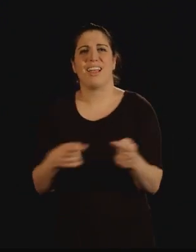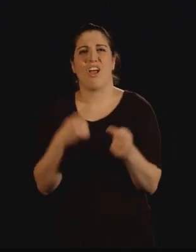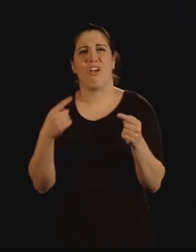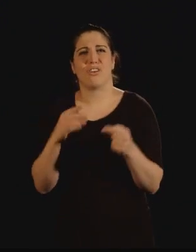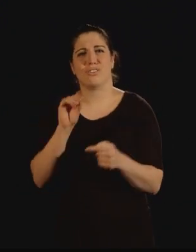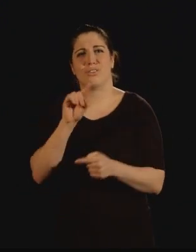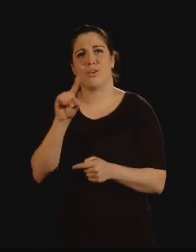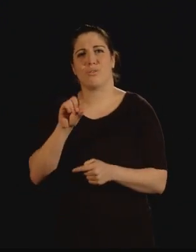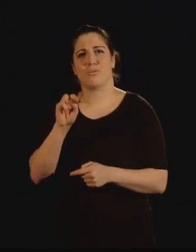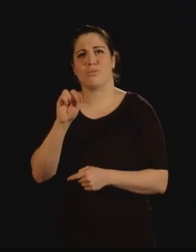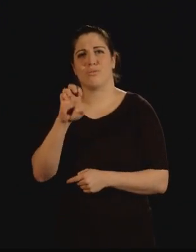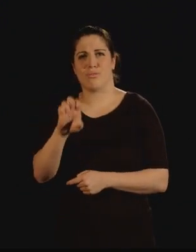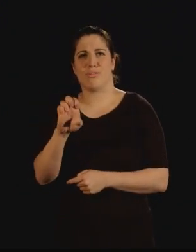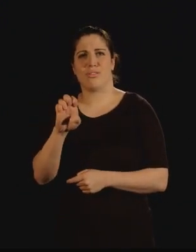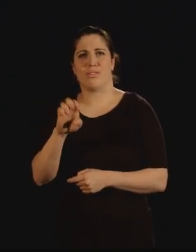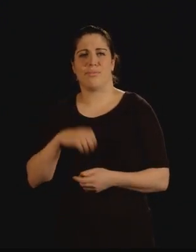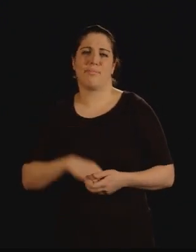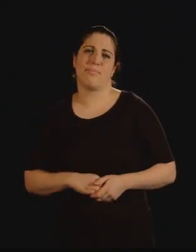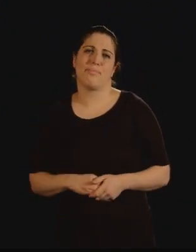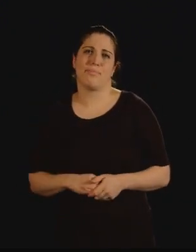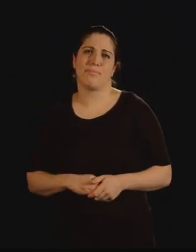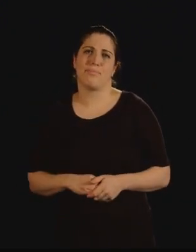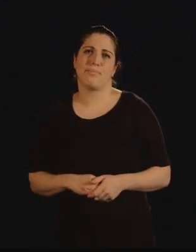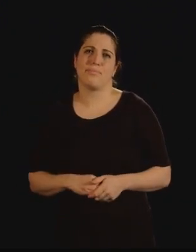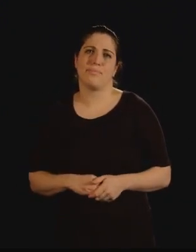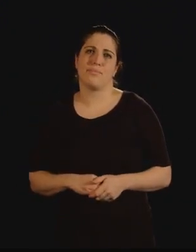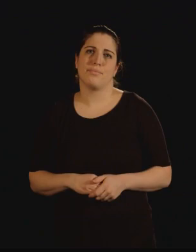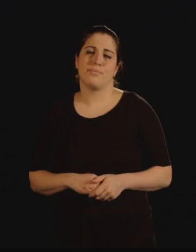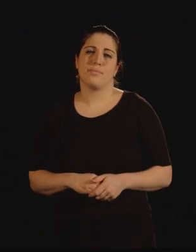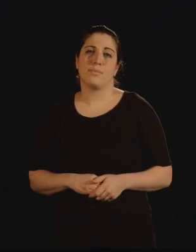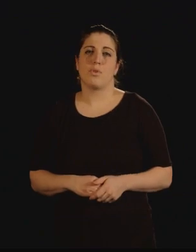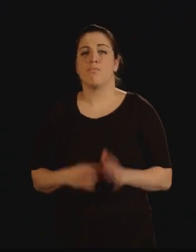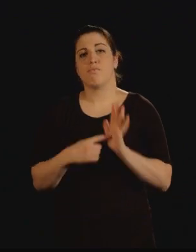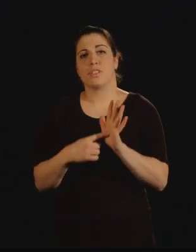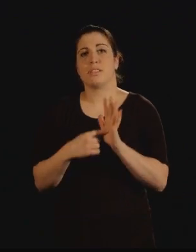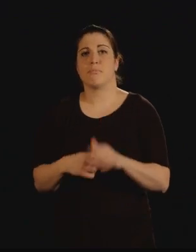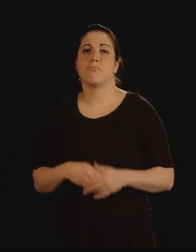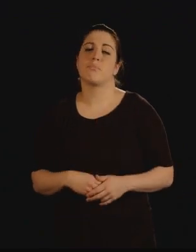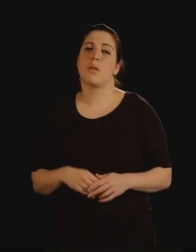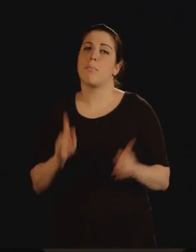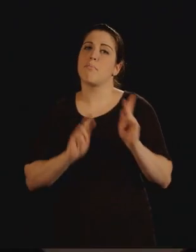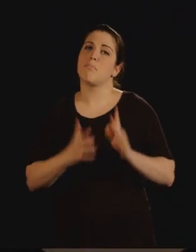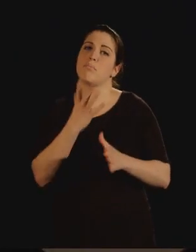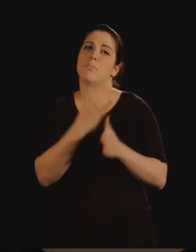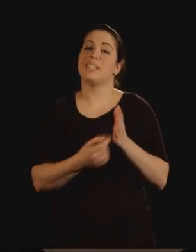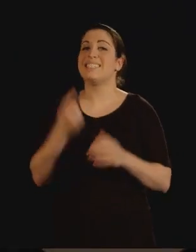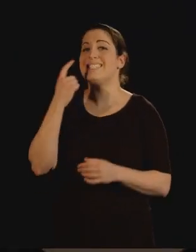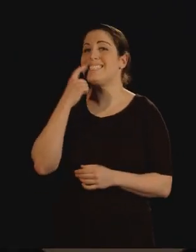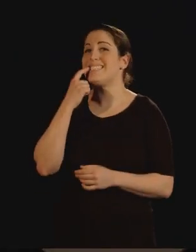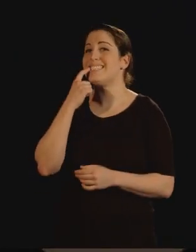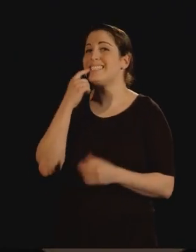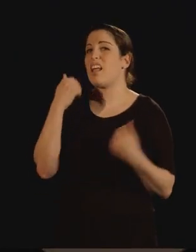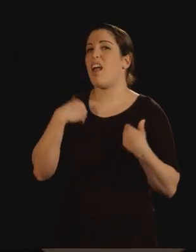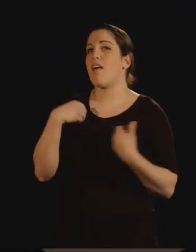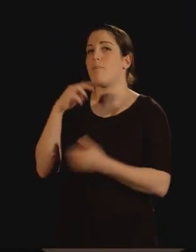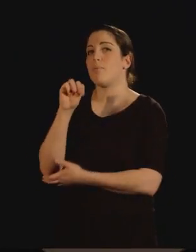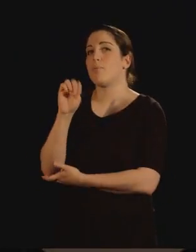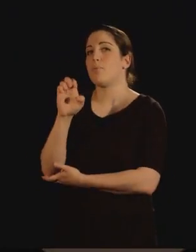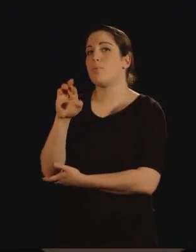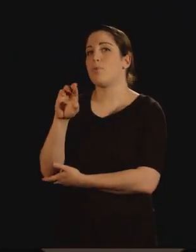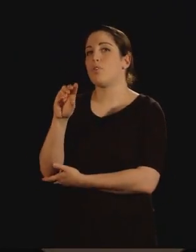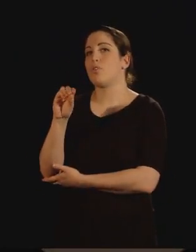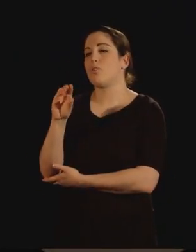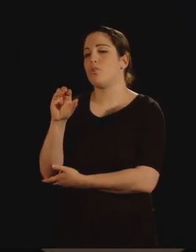layer. For example, many decedents, they have teeth with mercury fillings. Wood coffins